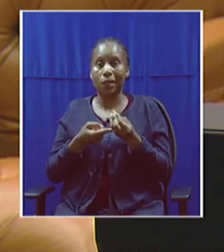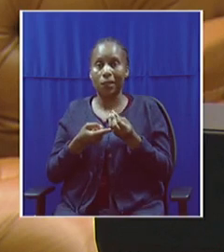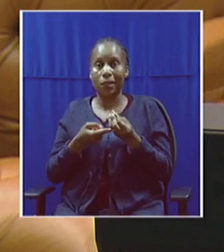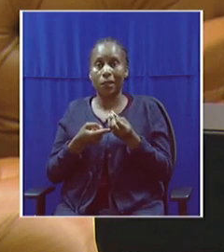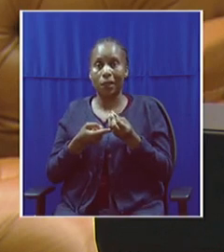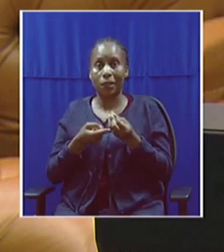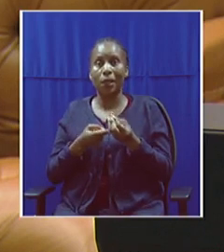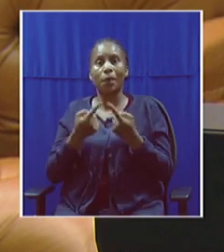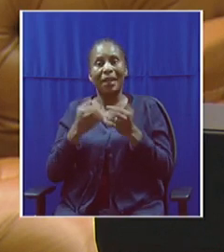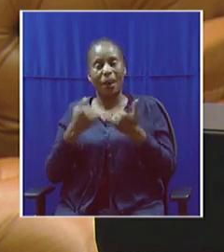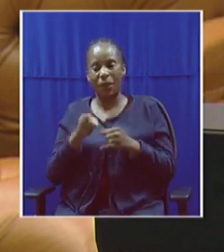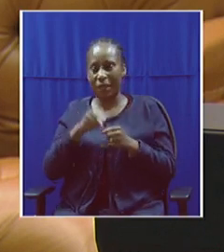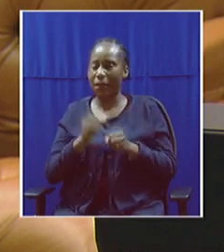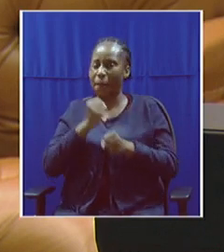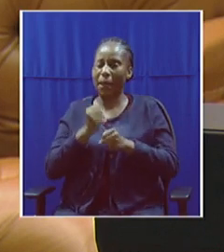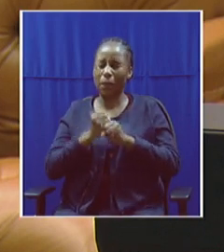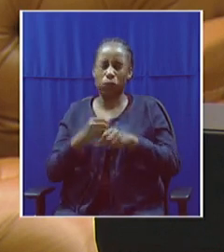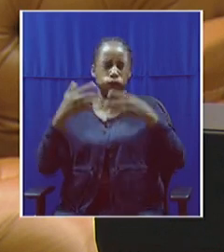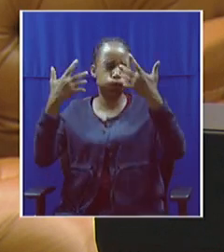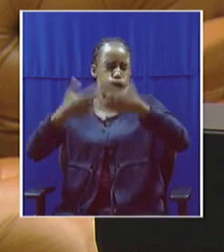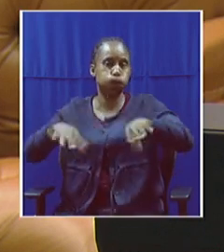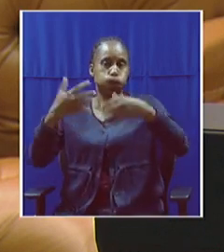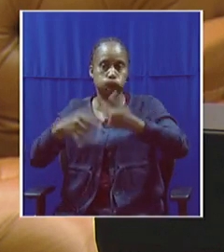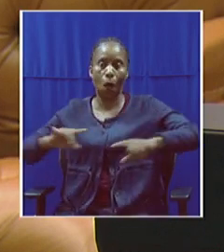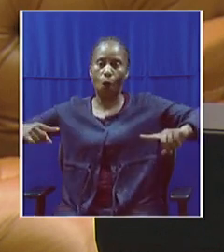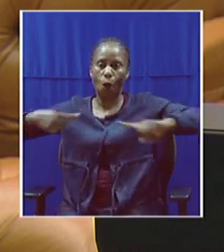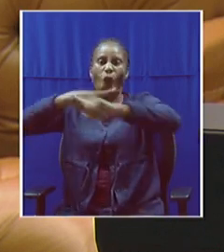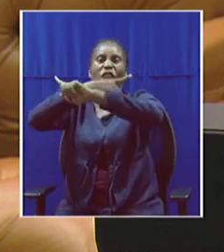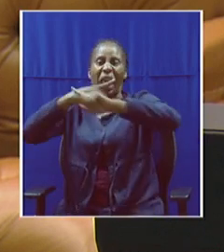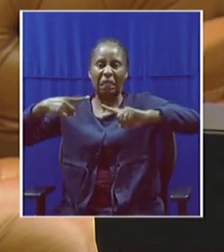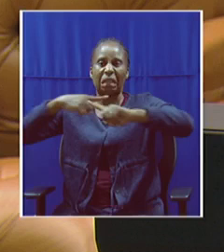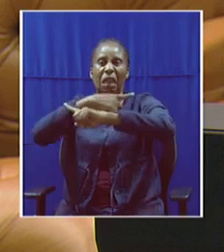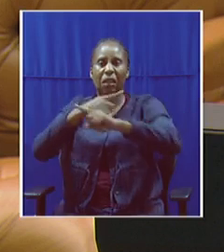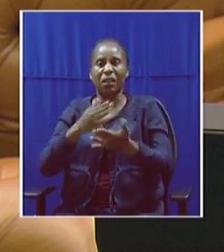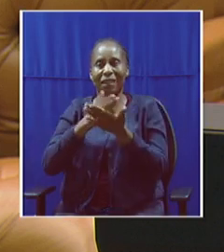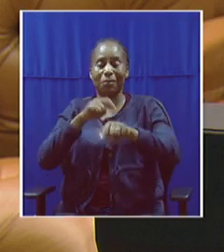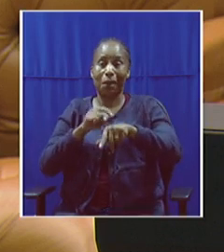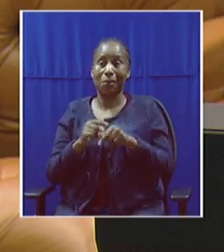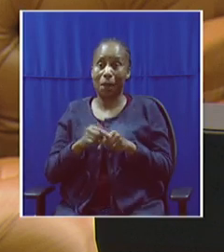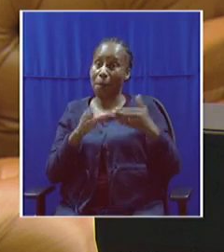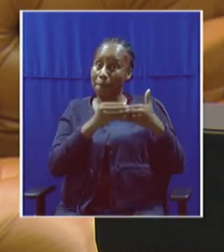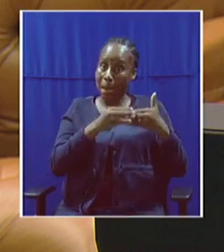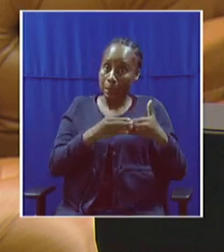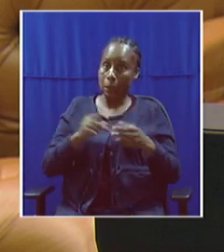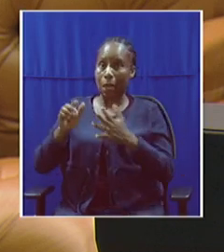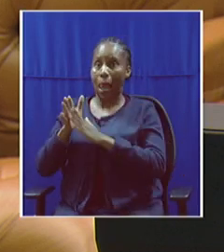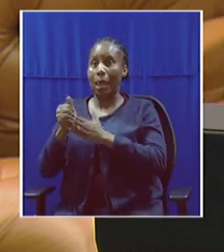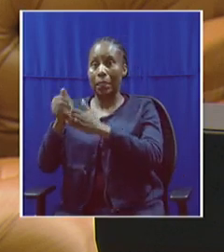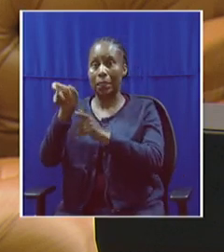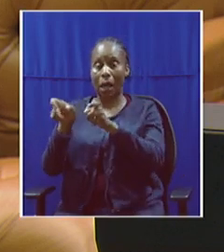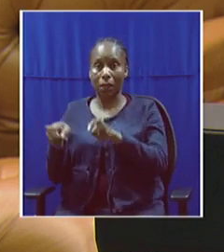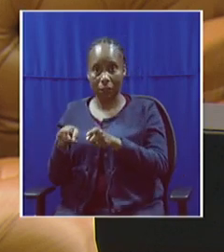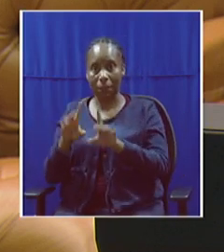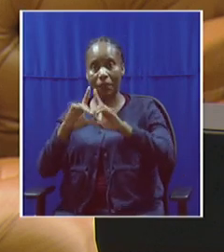massive conflict amongst members and sometimes between members and their leaders the department